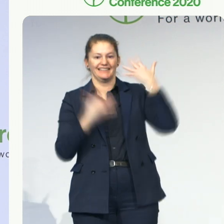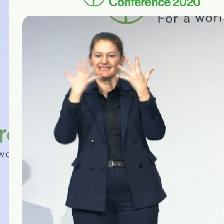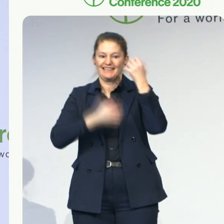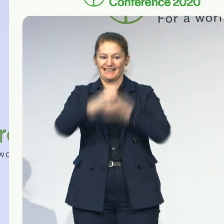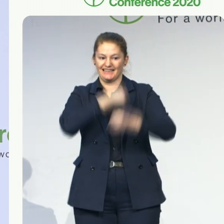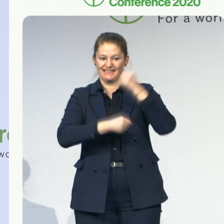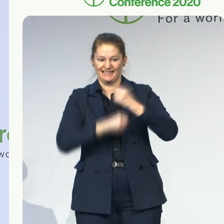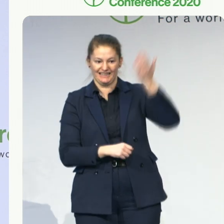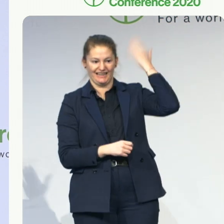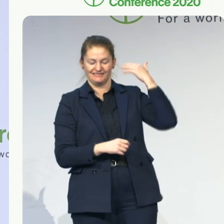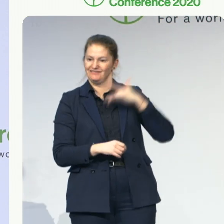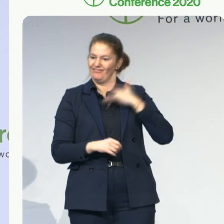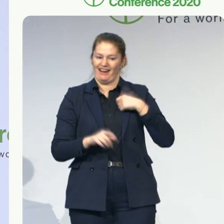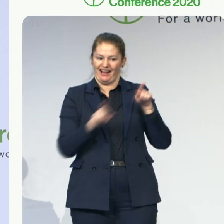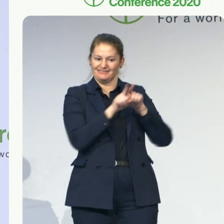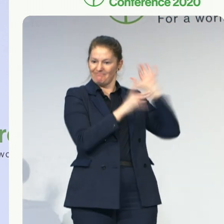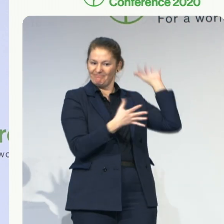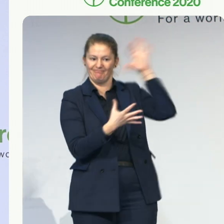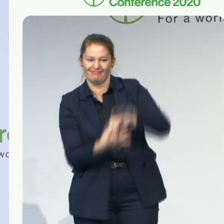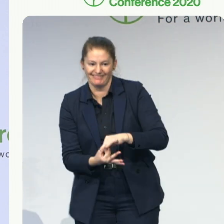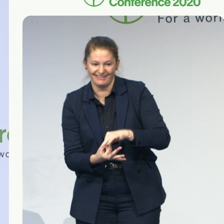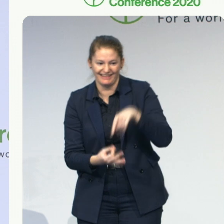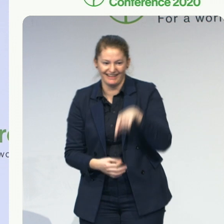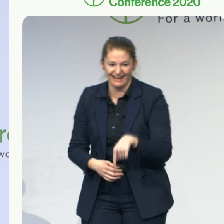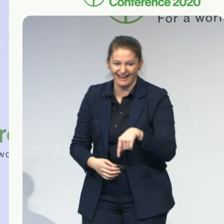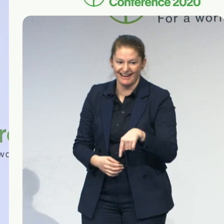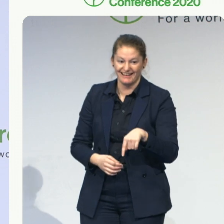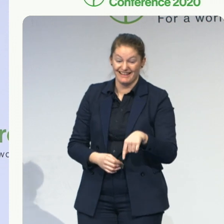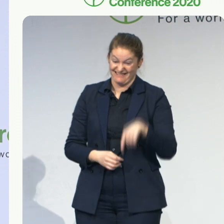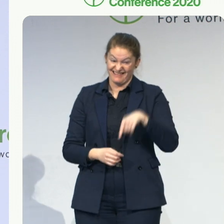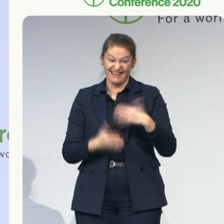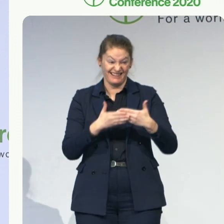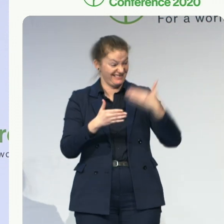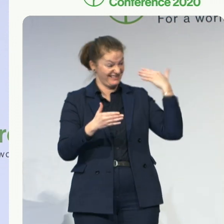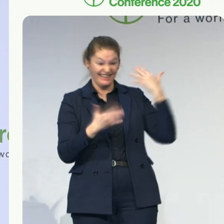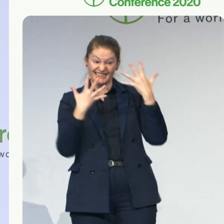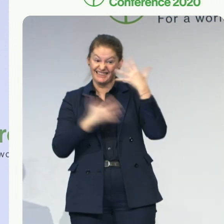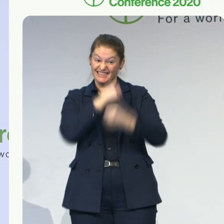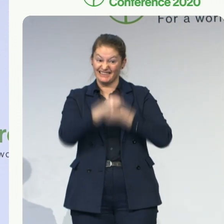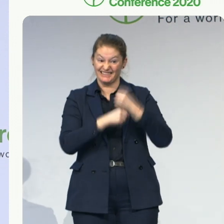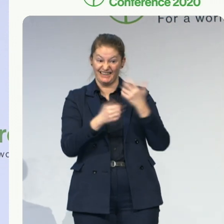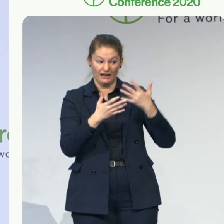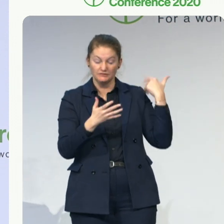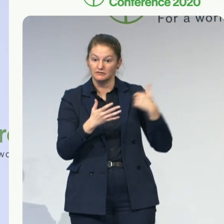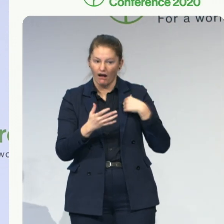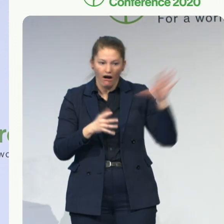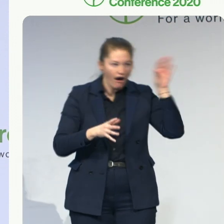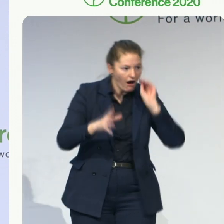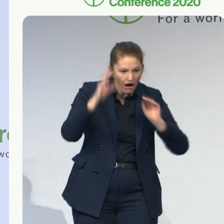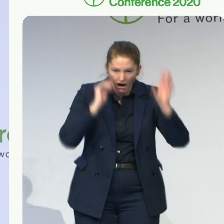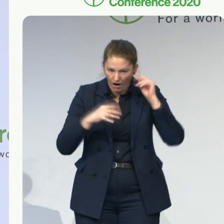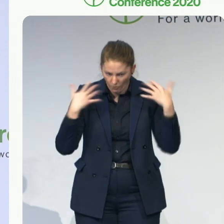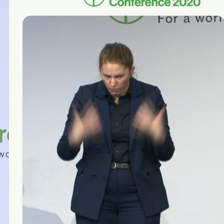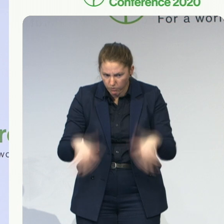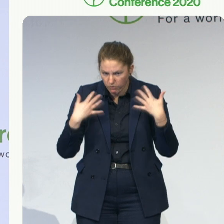now also have 10 years of hugely valuable experiences. The Serie